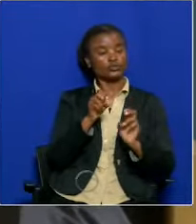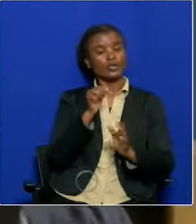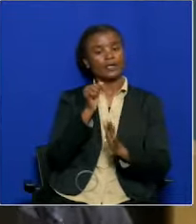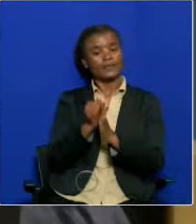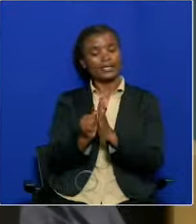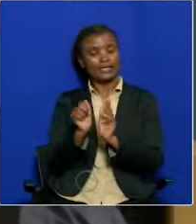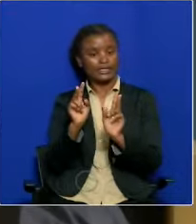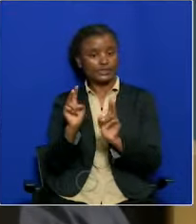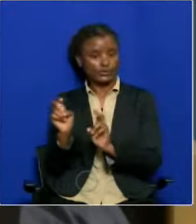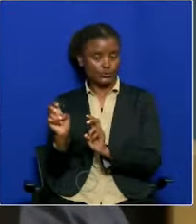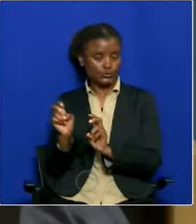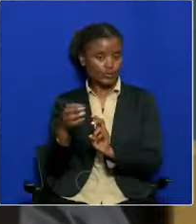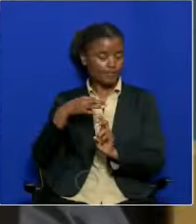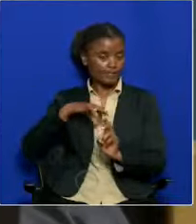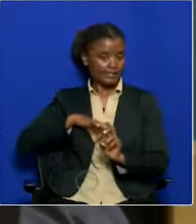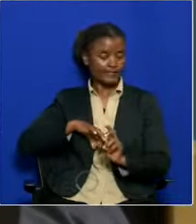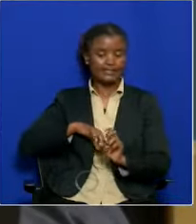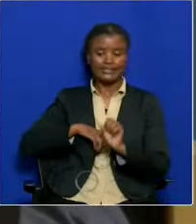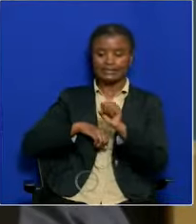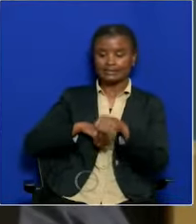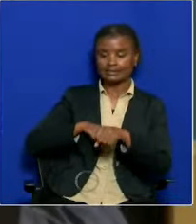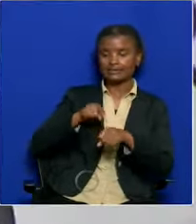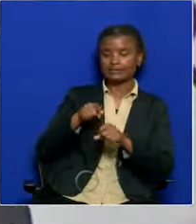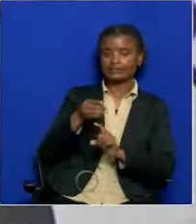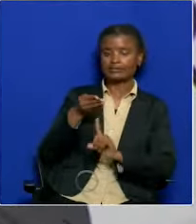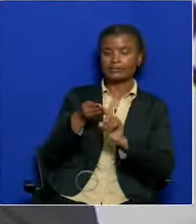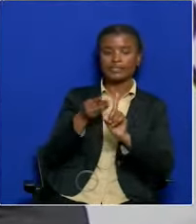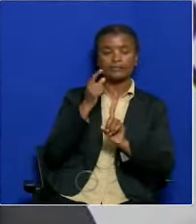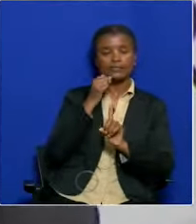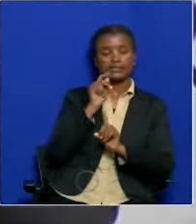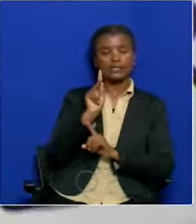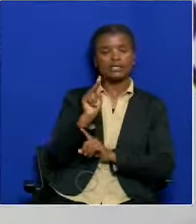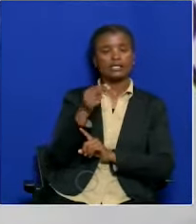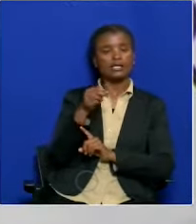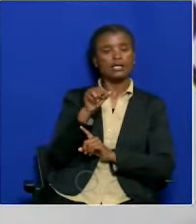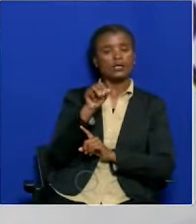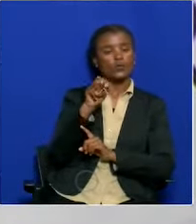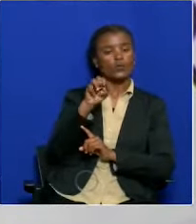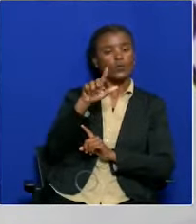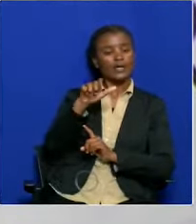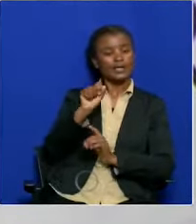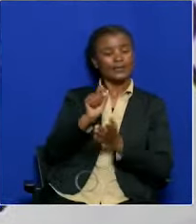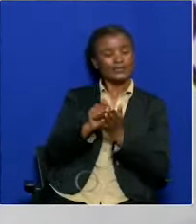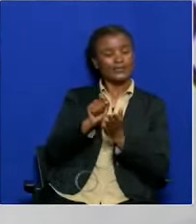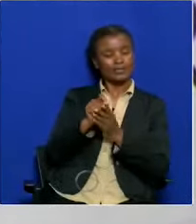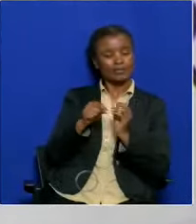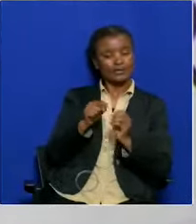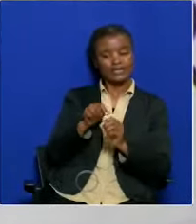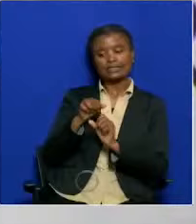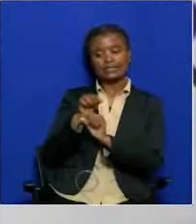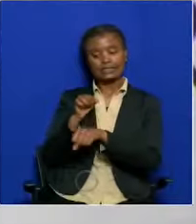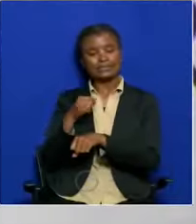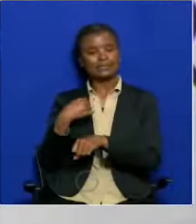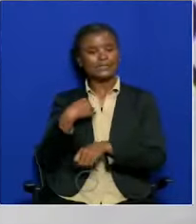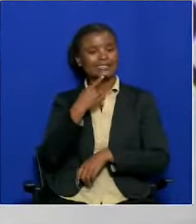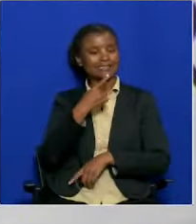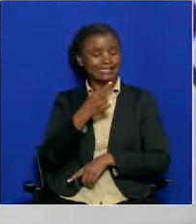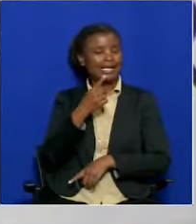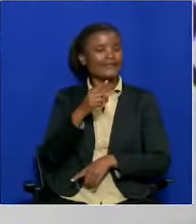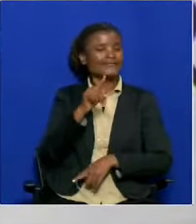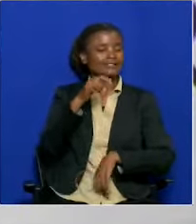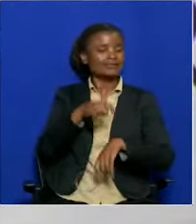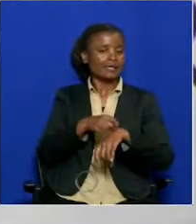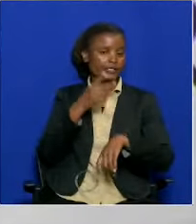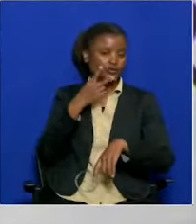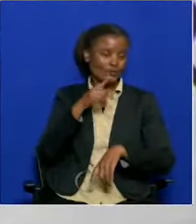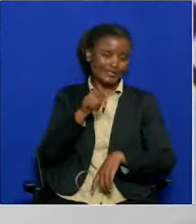Mr. Kaula had written about, correct? That's correct. That is where I'm saying I saw it first there. So we can agree then that